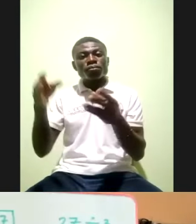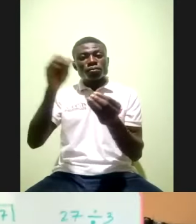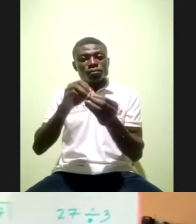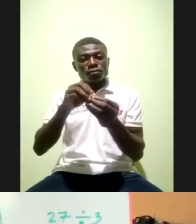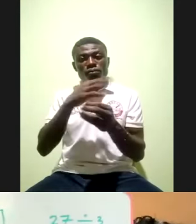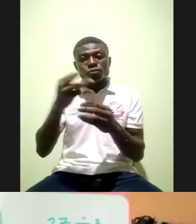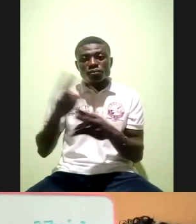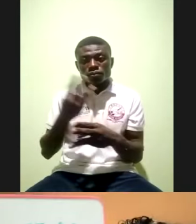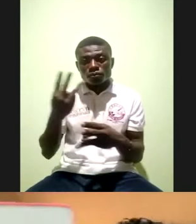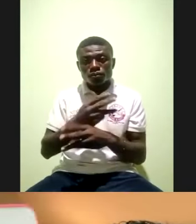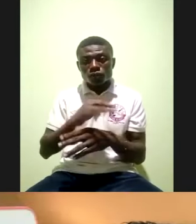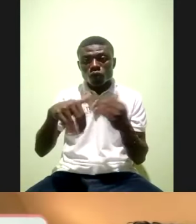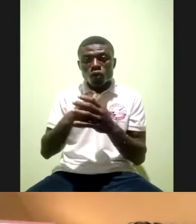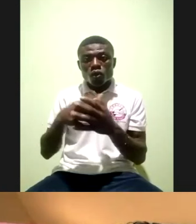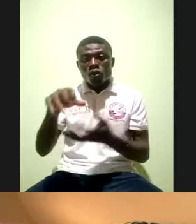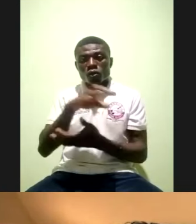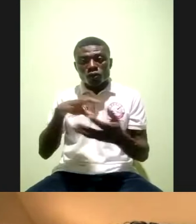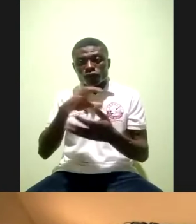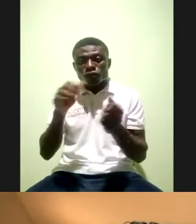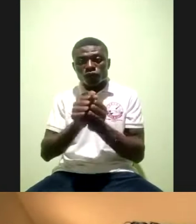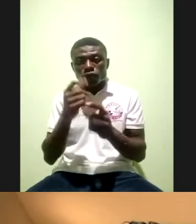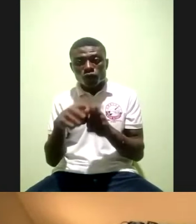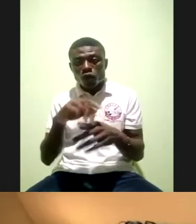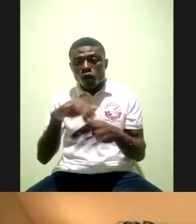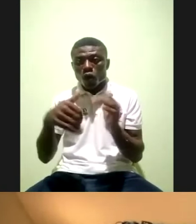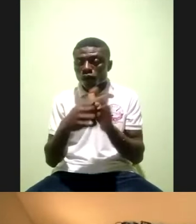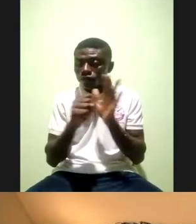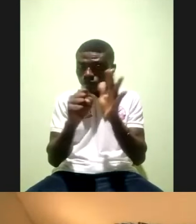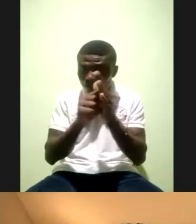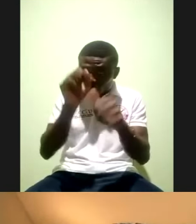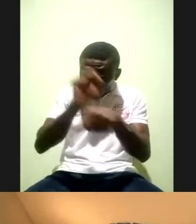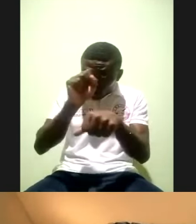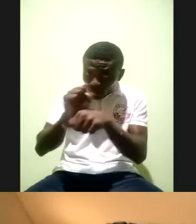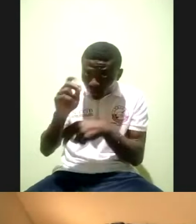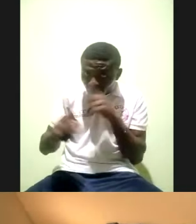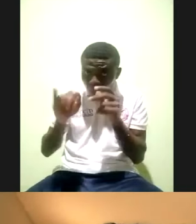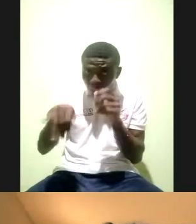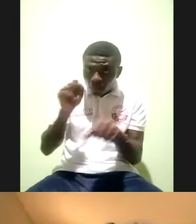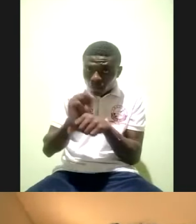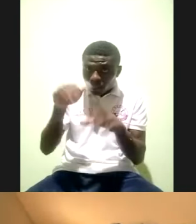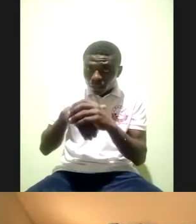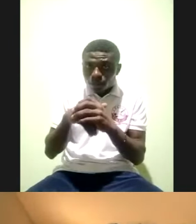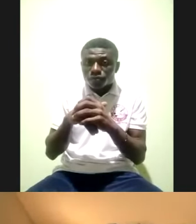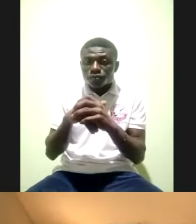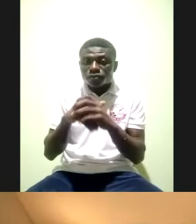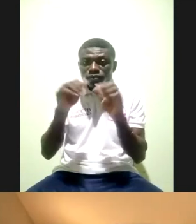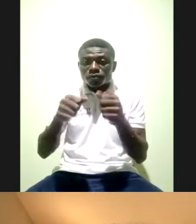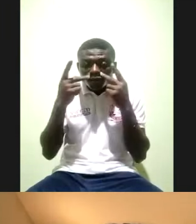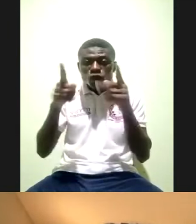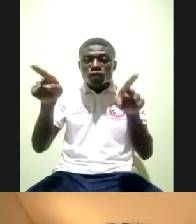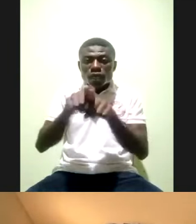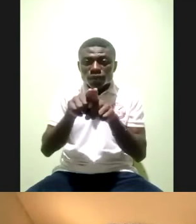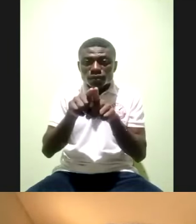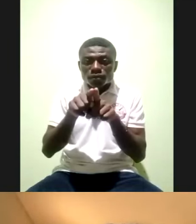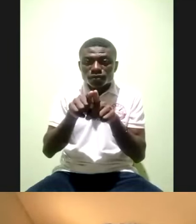can be confusing to children. These symbols this symbol of equal can be seen as